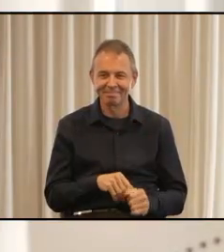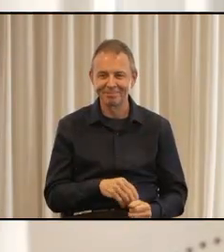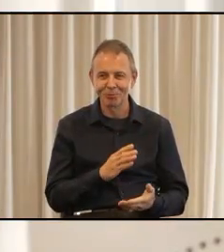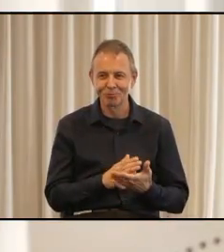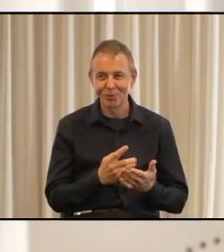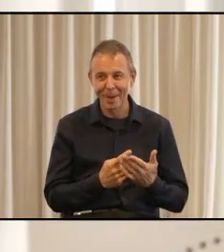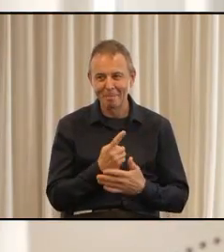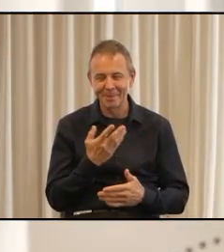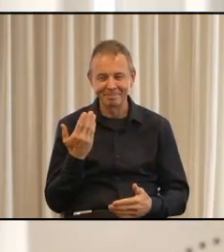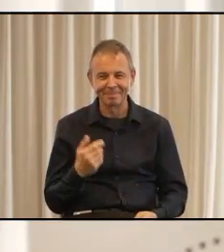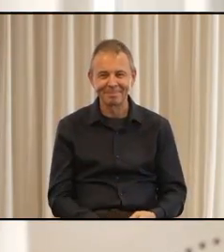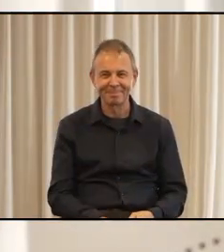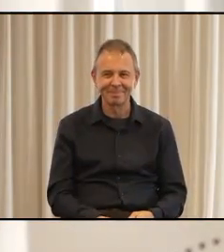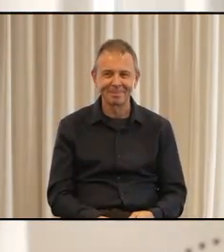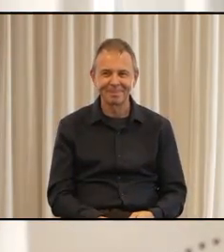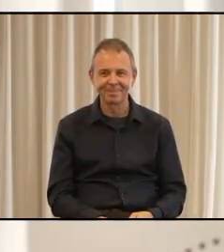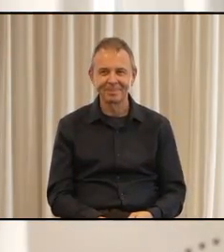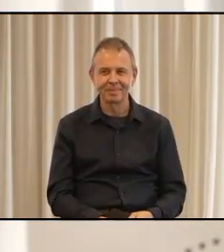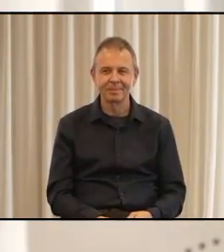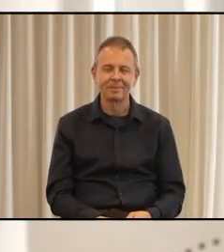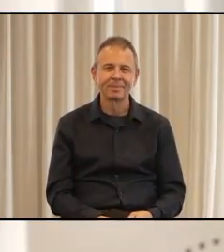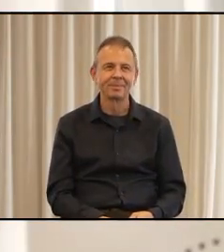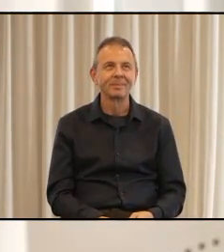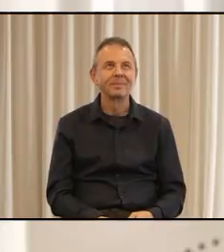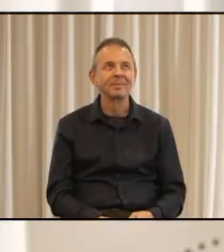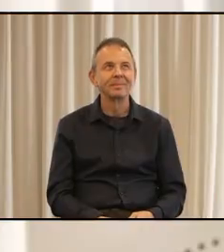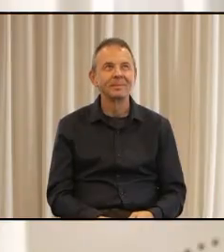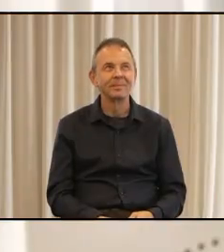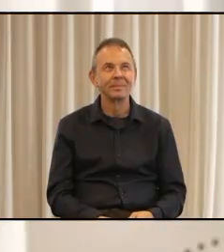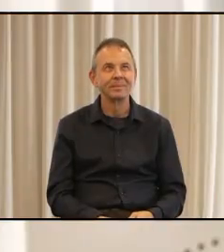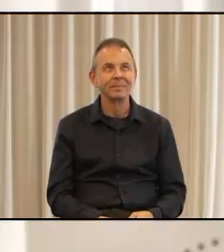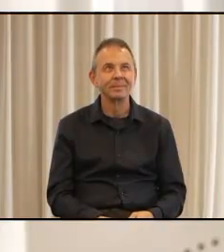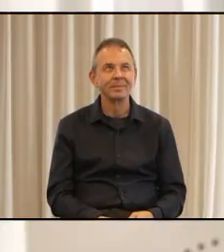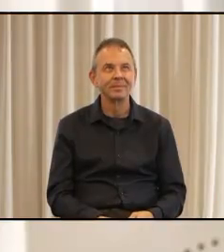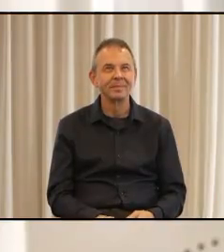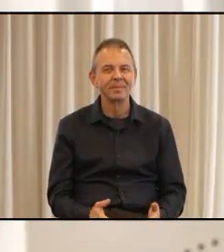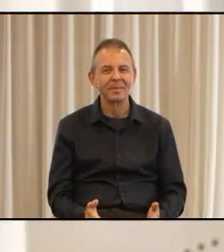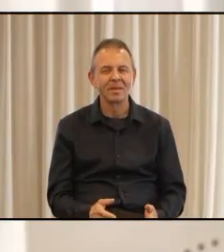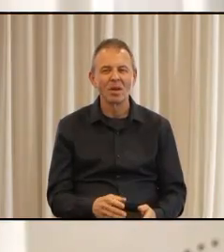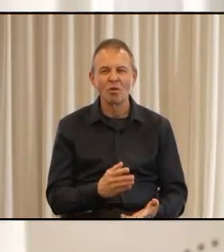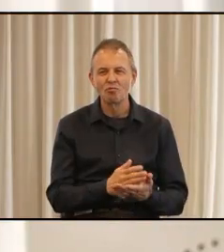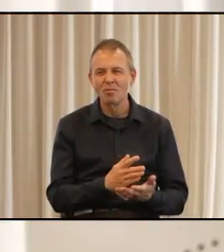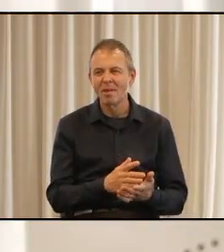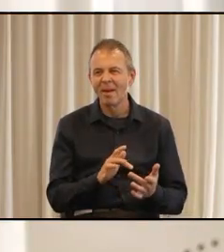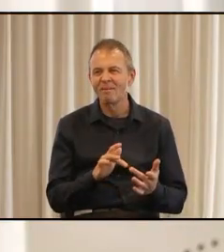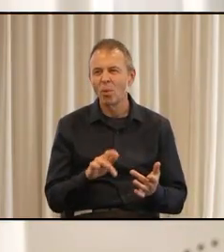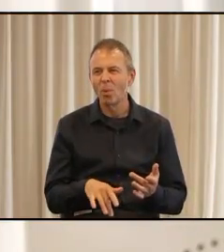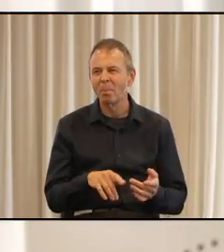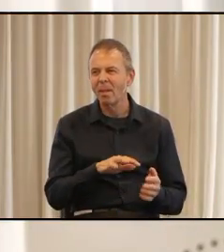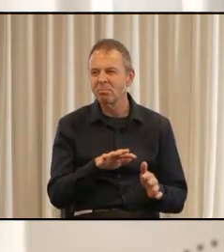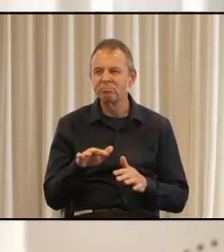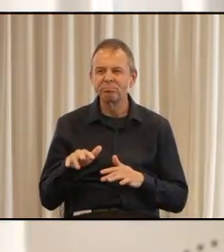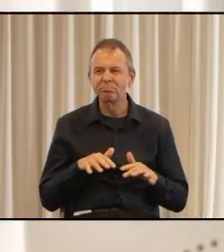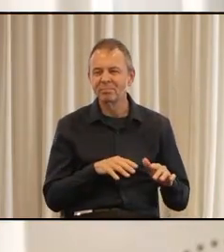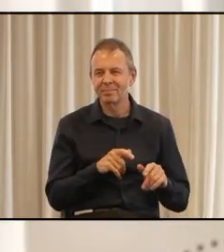And I think what that shows is that there's a real informality to community life. You know, there's a real